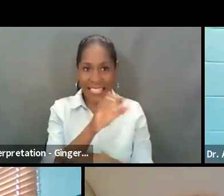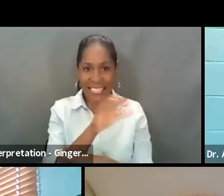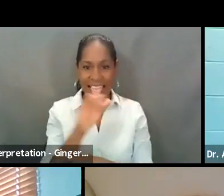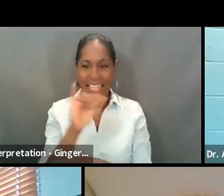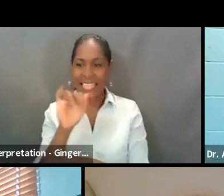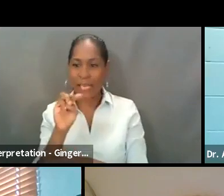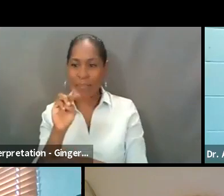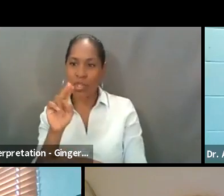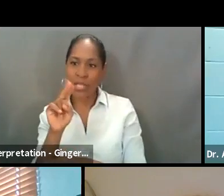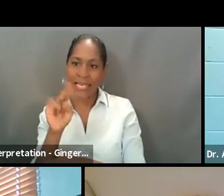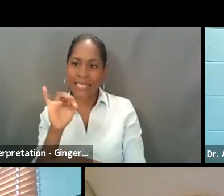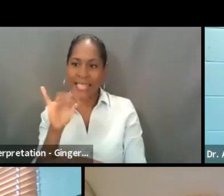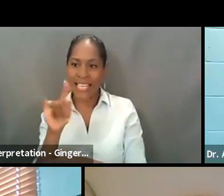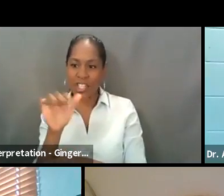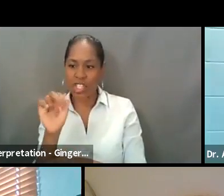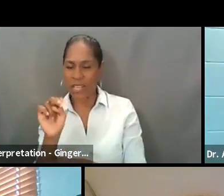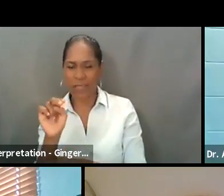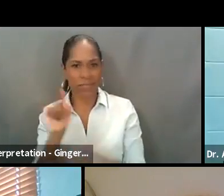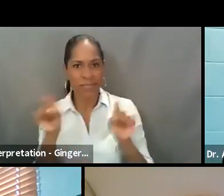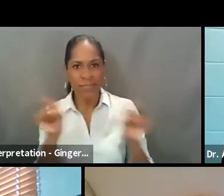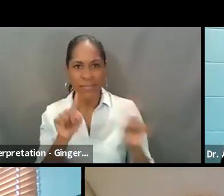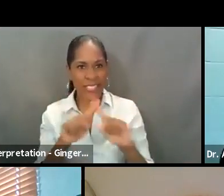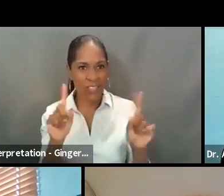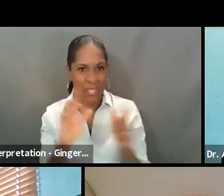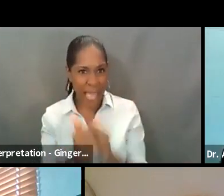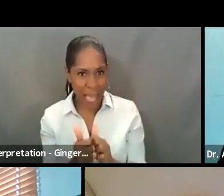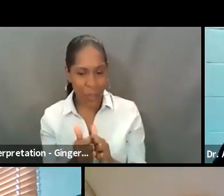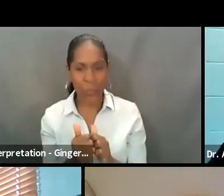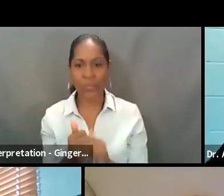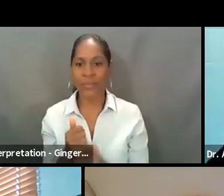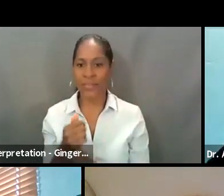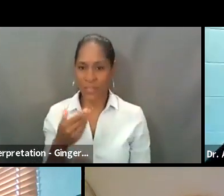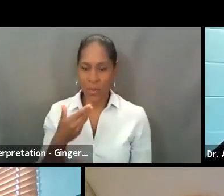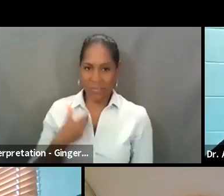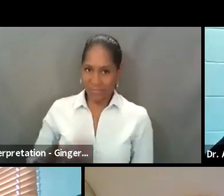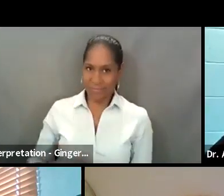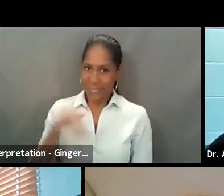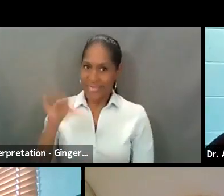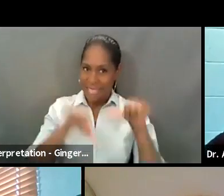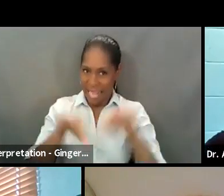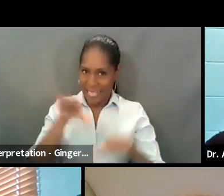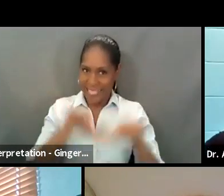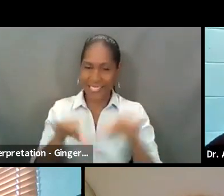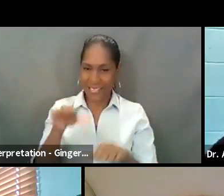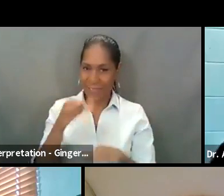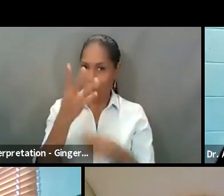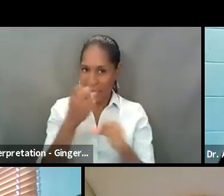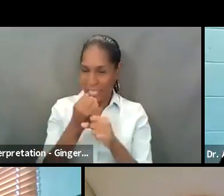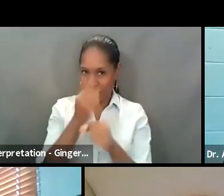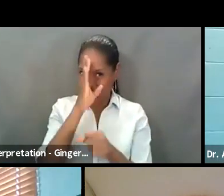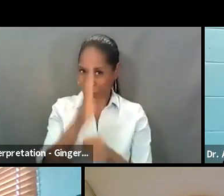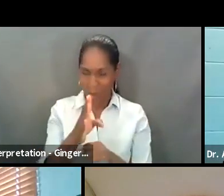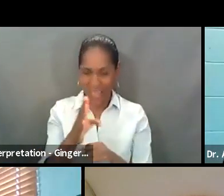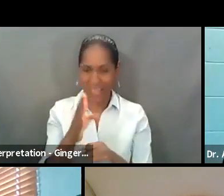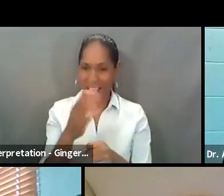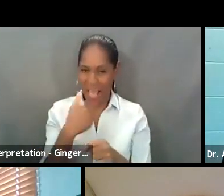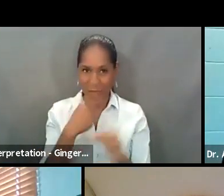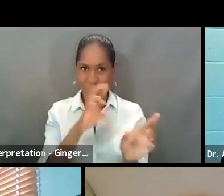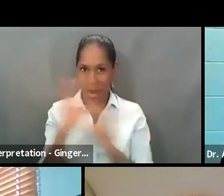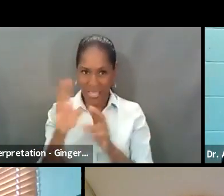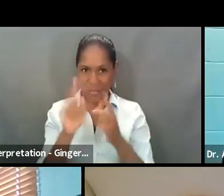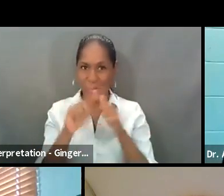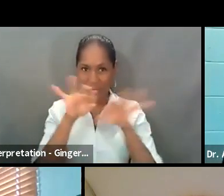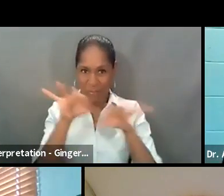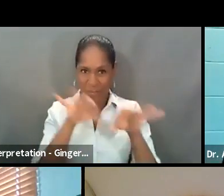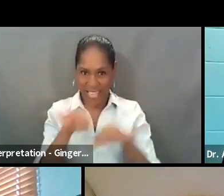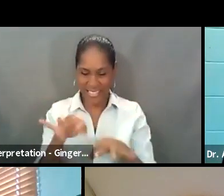the science. Excellent. This is what I've been training for. This is 4 years in the making. And I'm very excited to have this